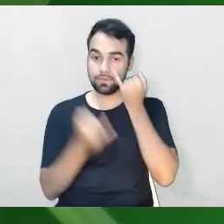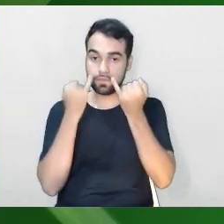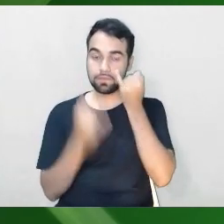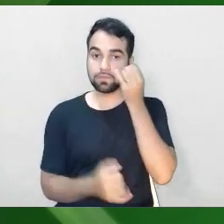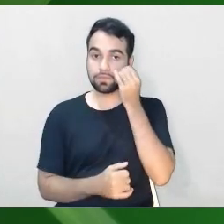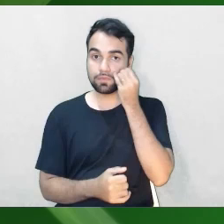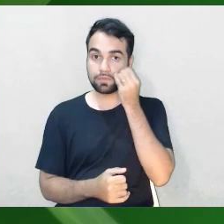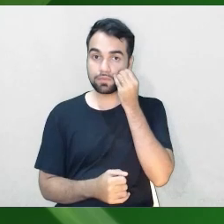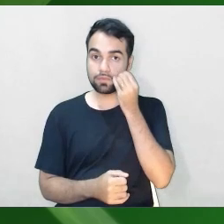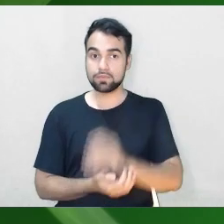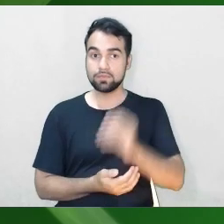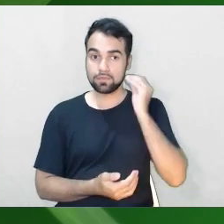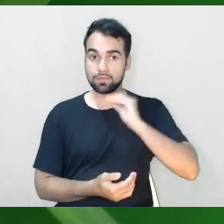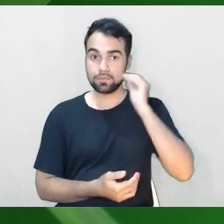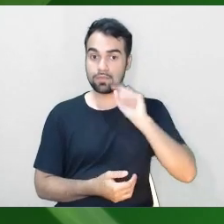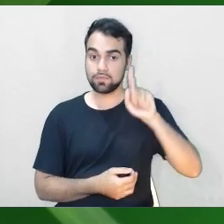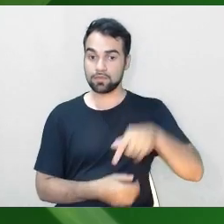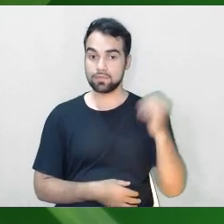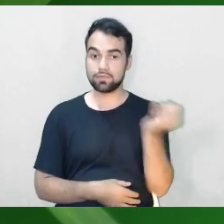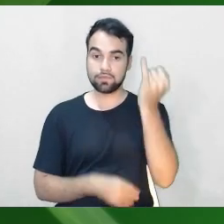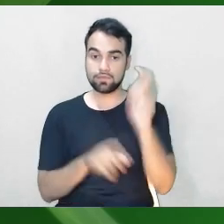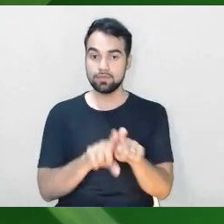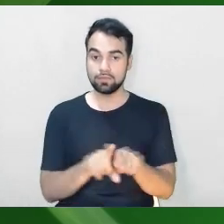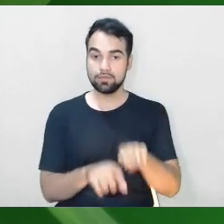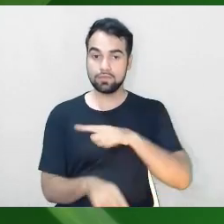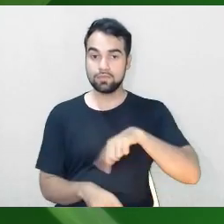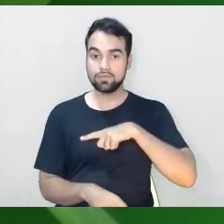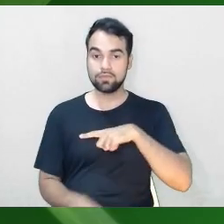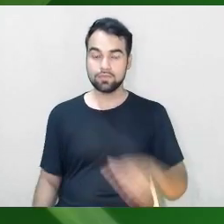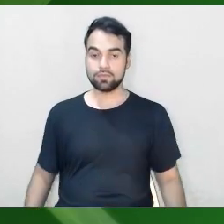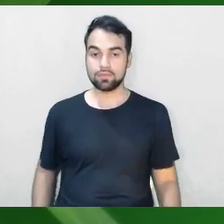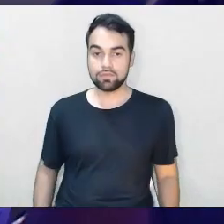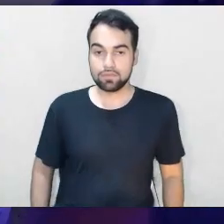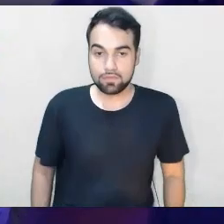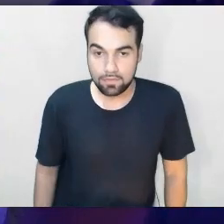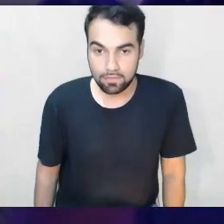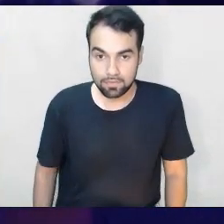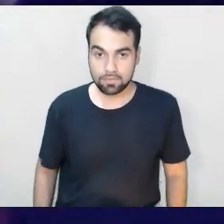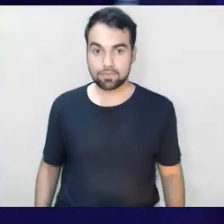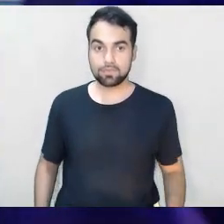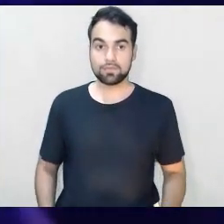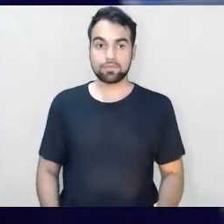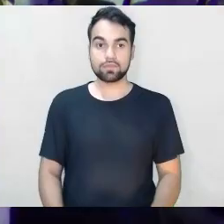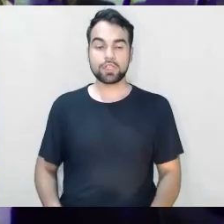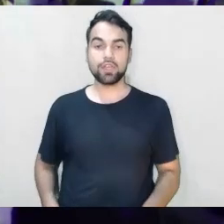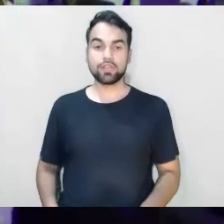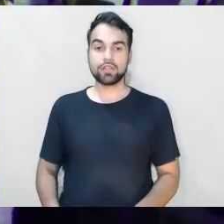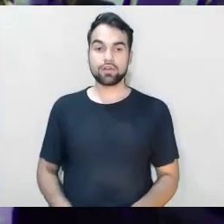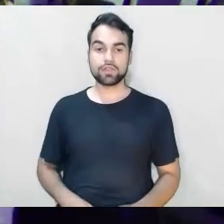other database. So this is critical for us to have alerts, warnings that make sense.